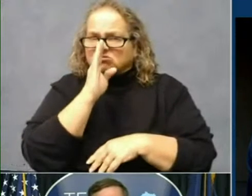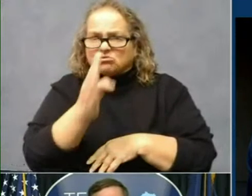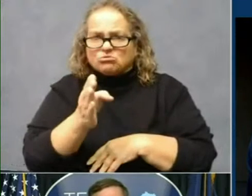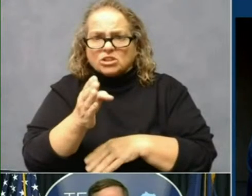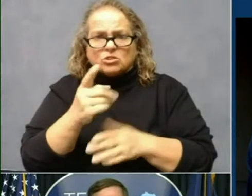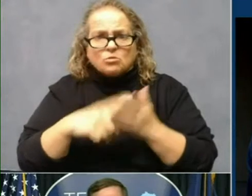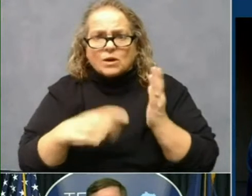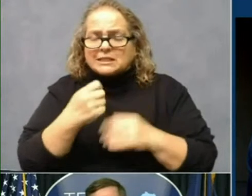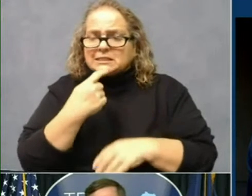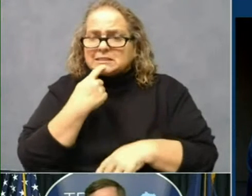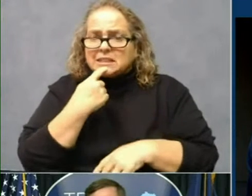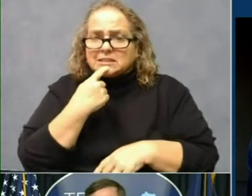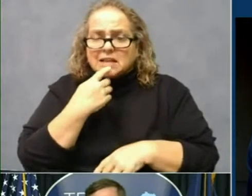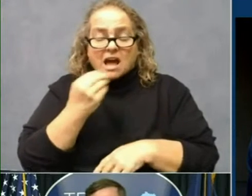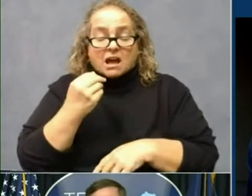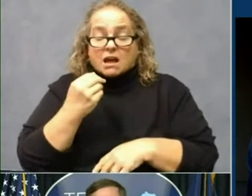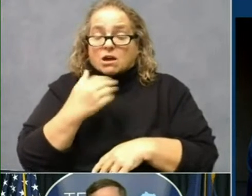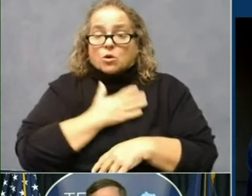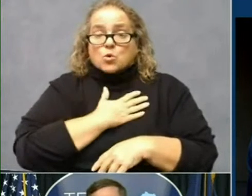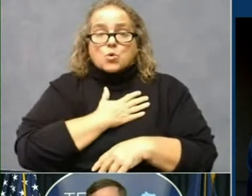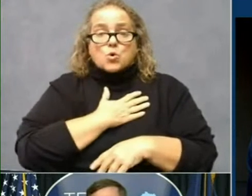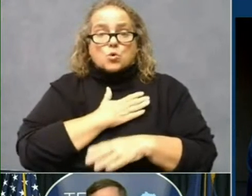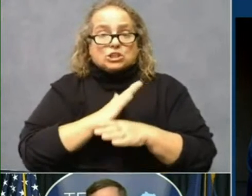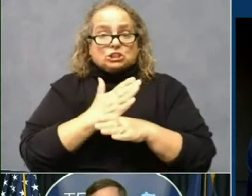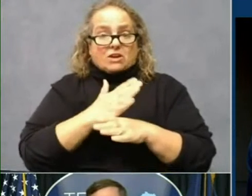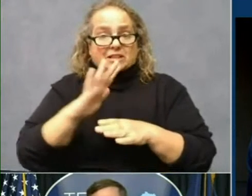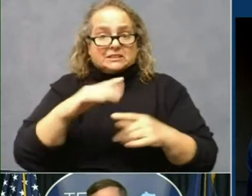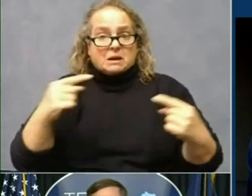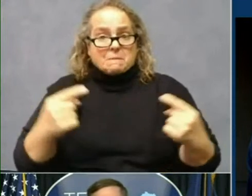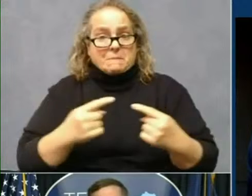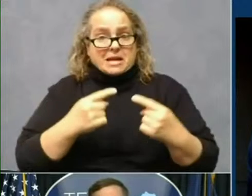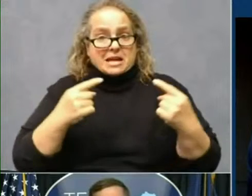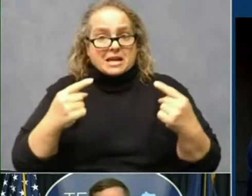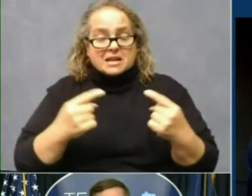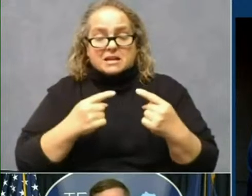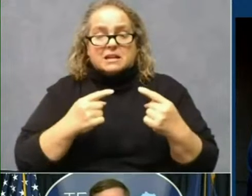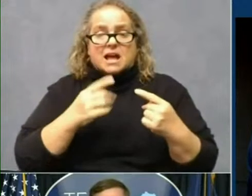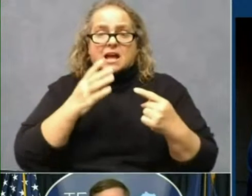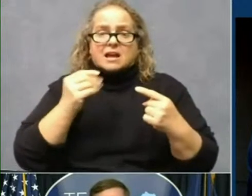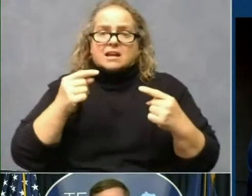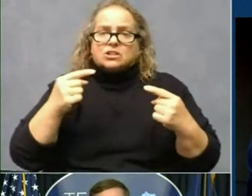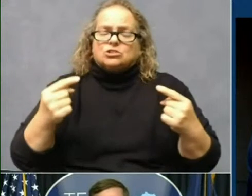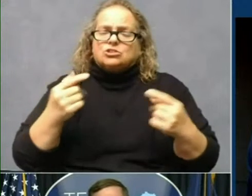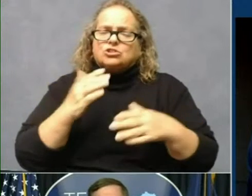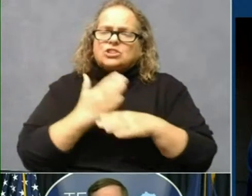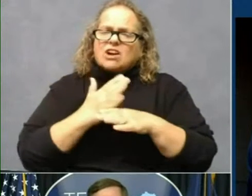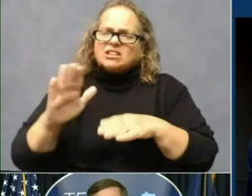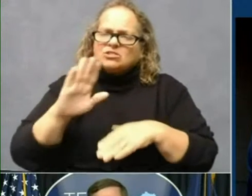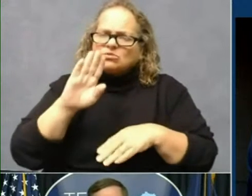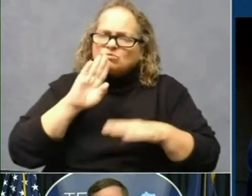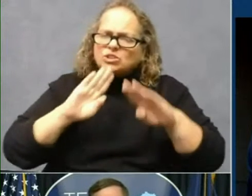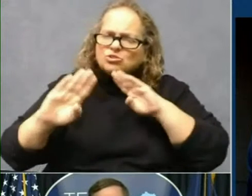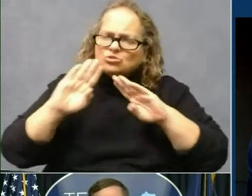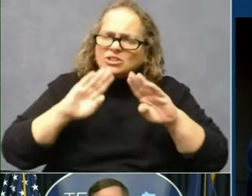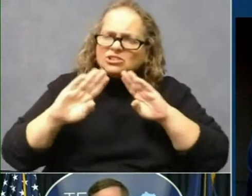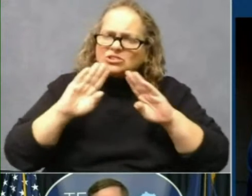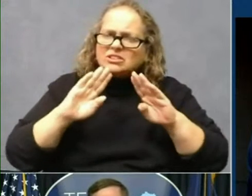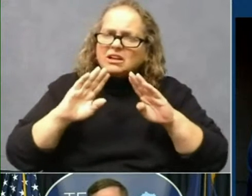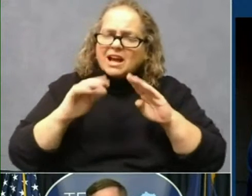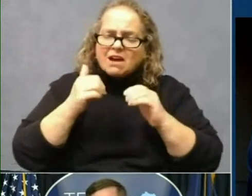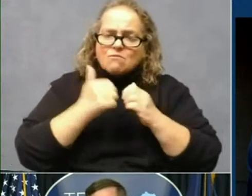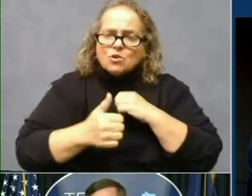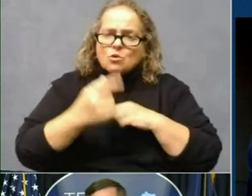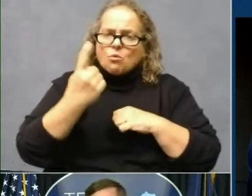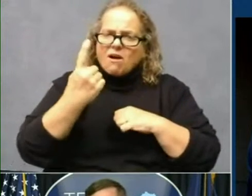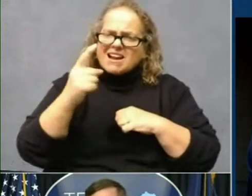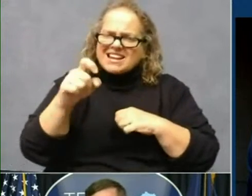vulnerable, sharing his pain, but also sharing his frustration and everybody needing to do